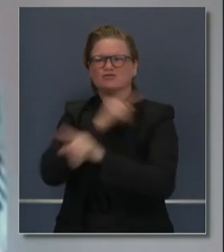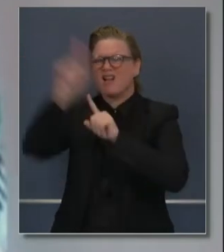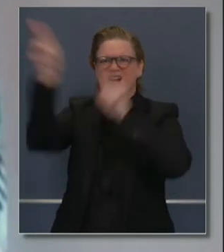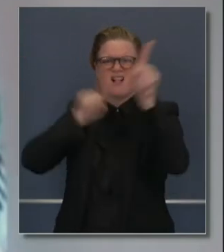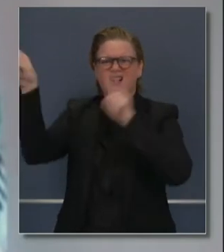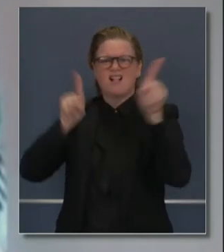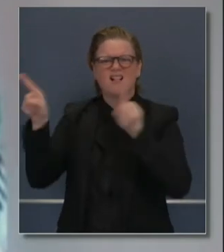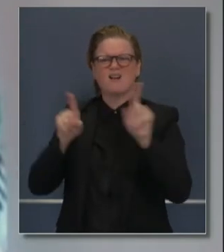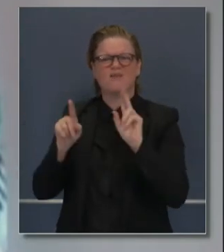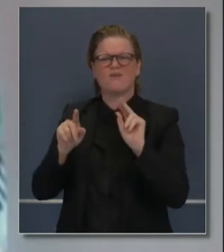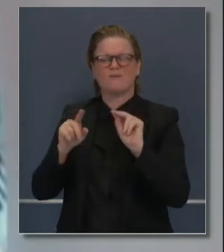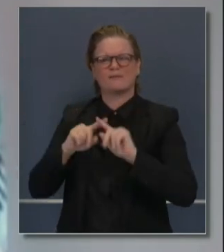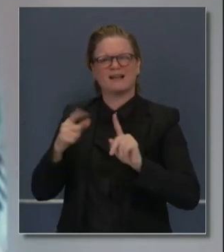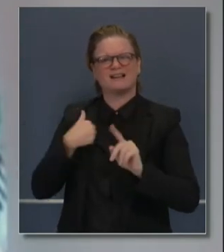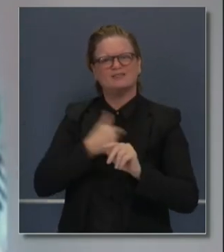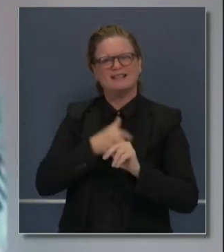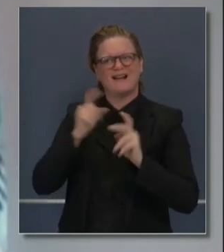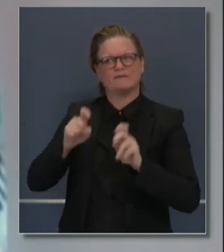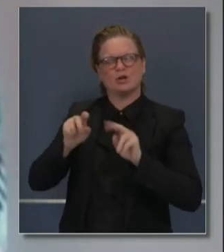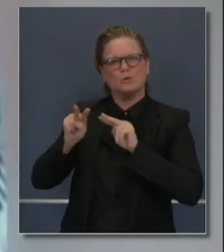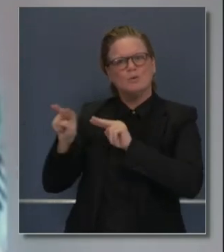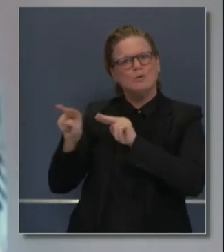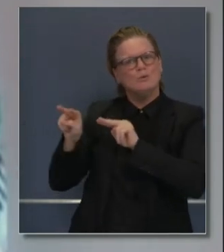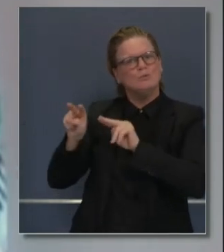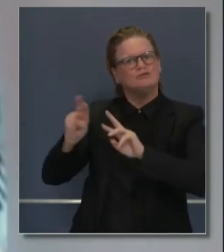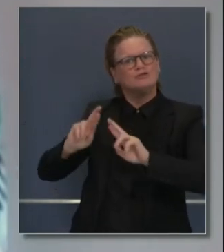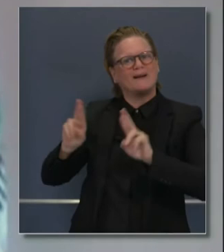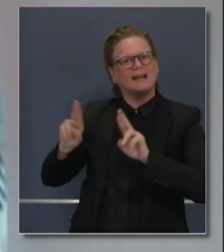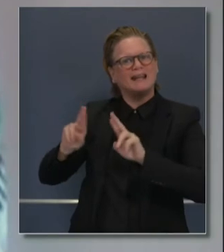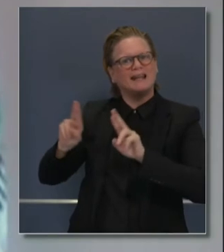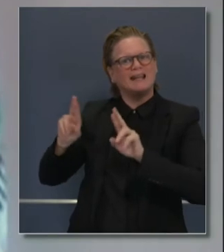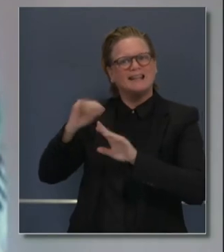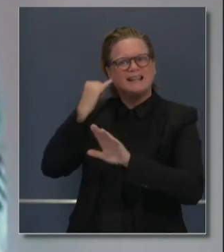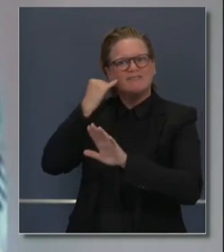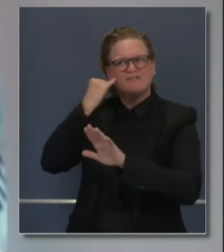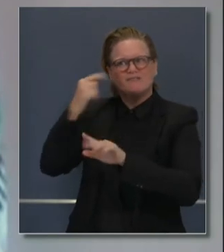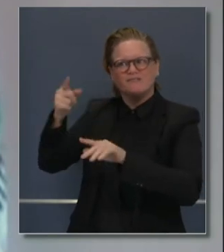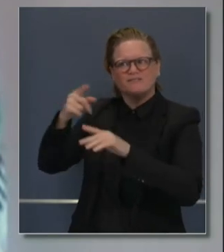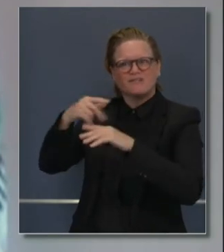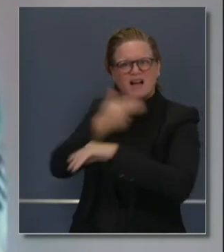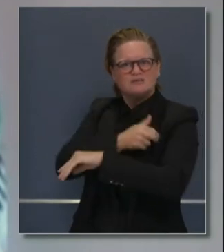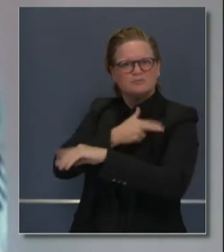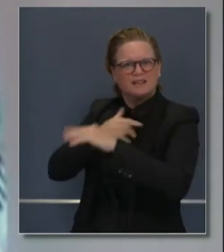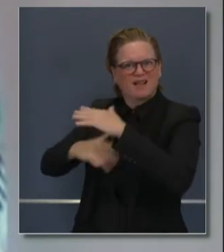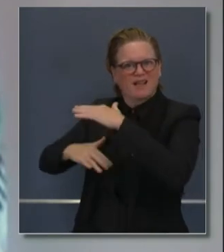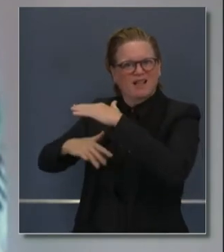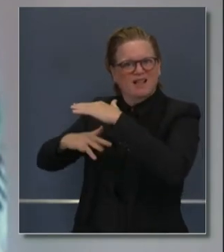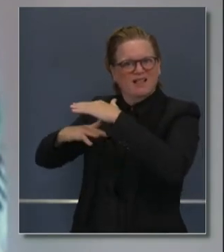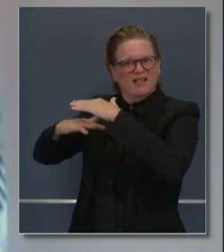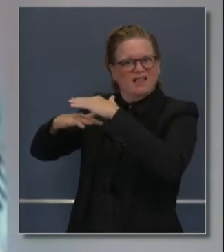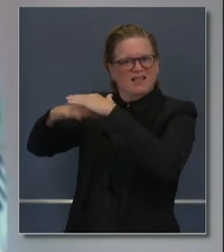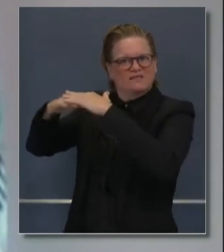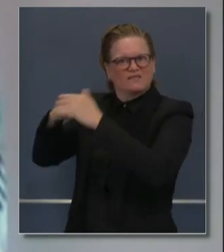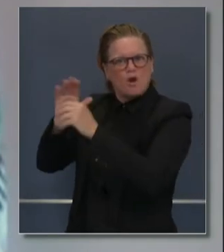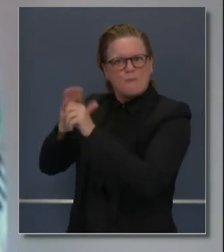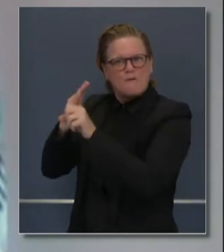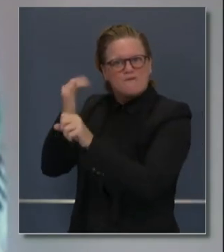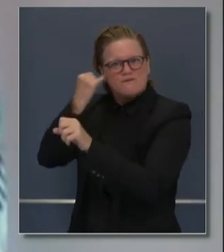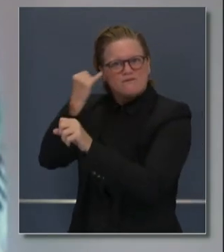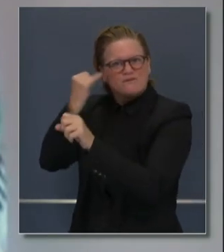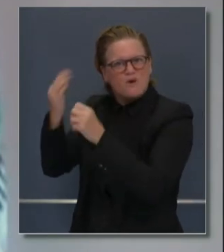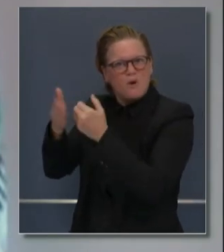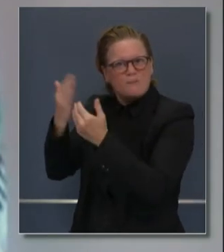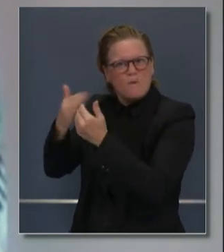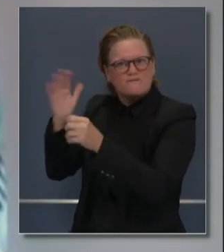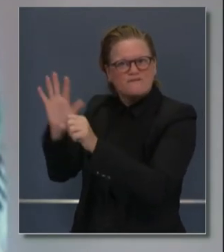ability to take care of individuals. But bottom line is we are looking at intensive care unit capacity as the primary